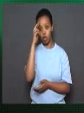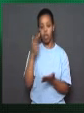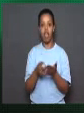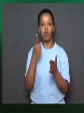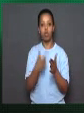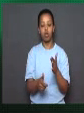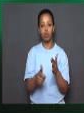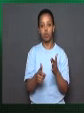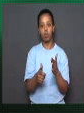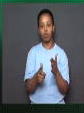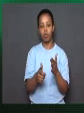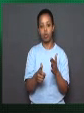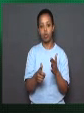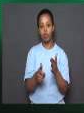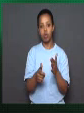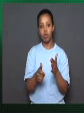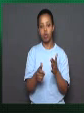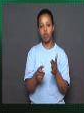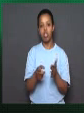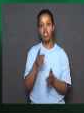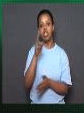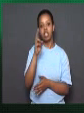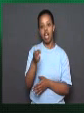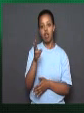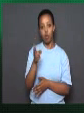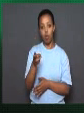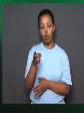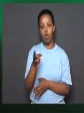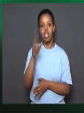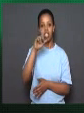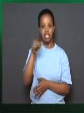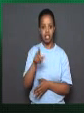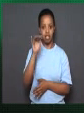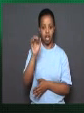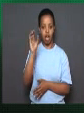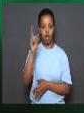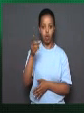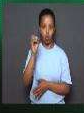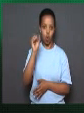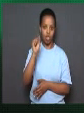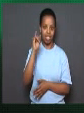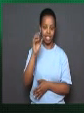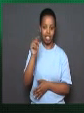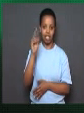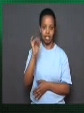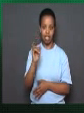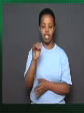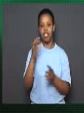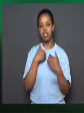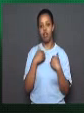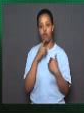of increased heterozygosity. The term describes the